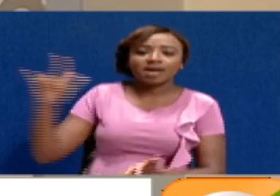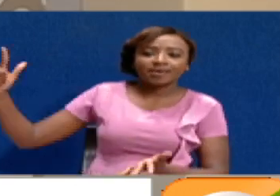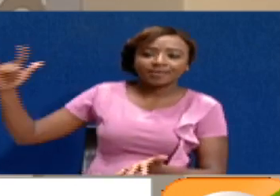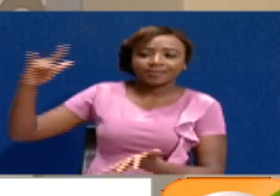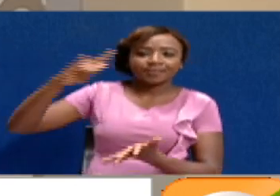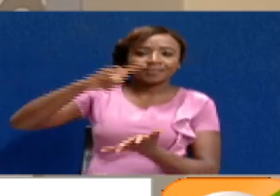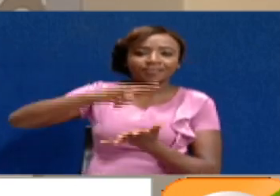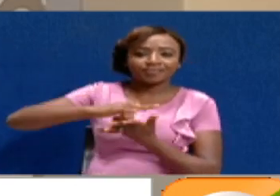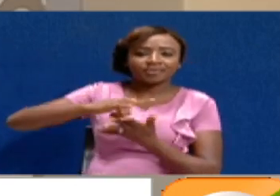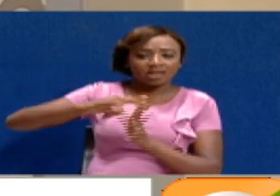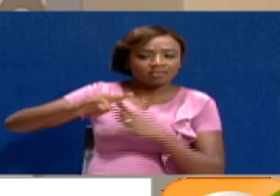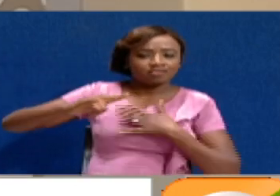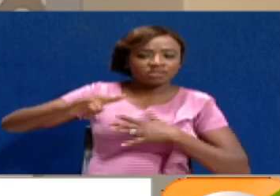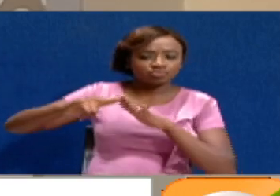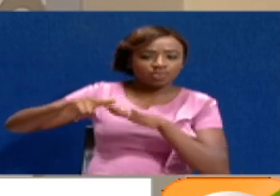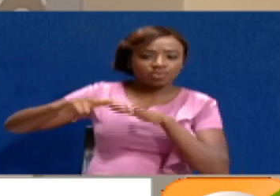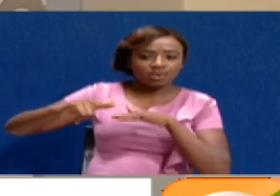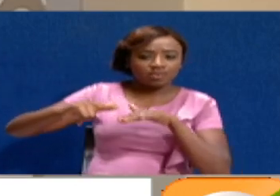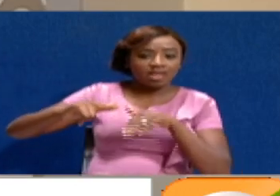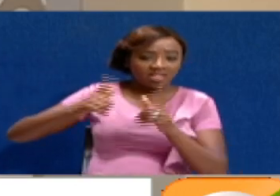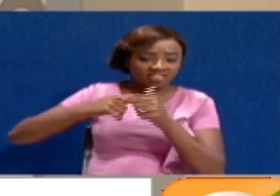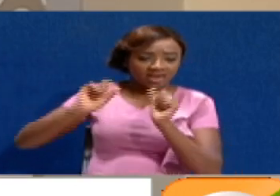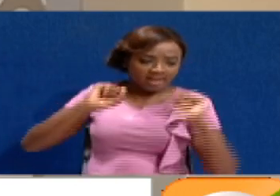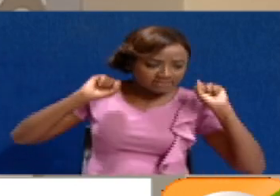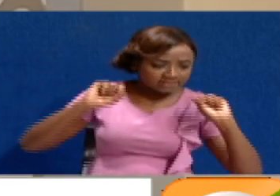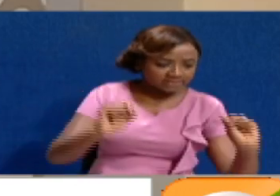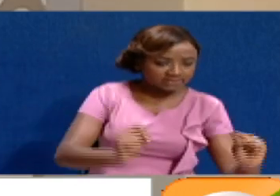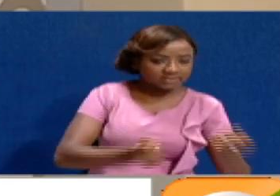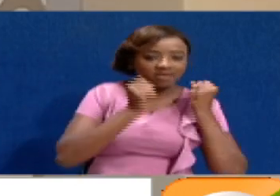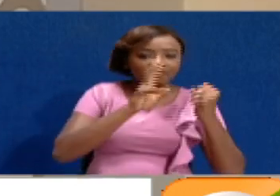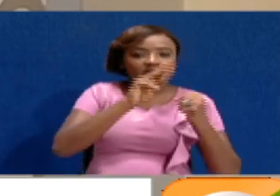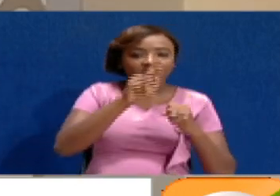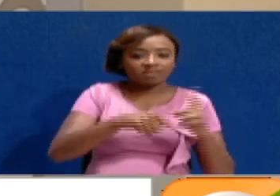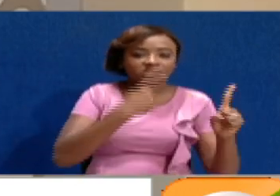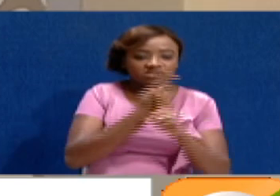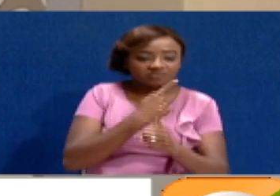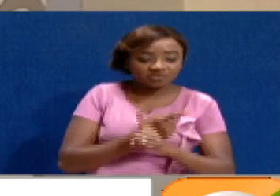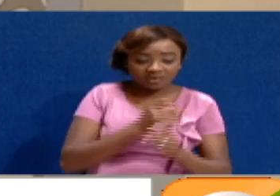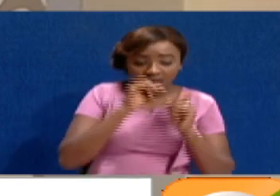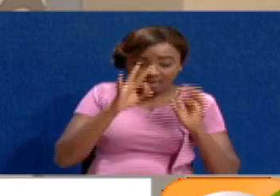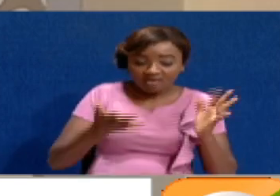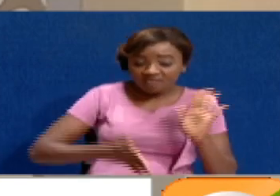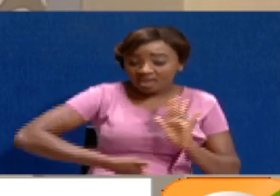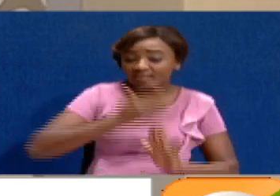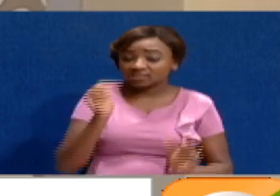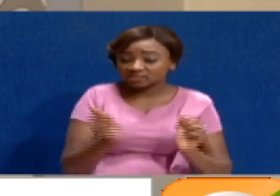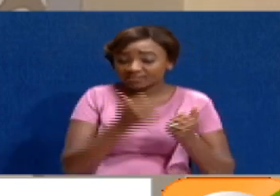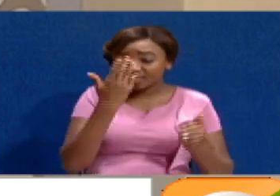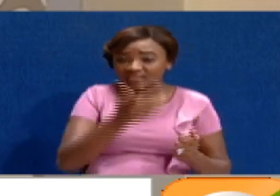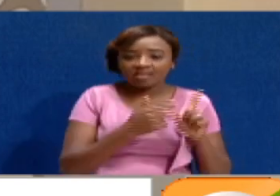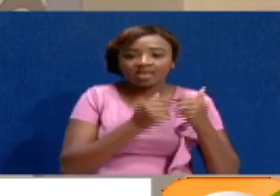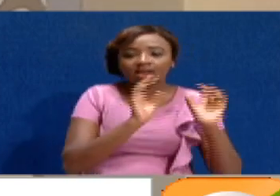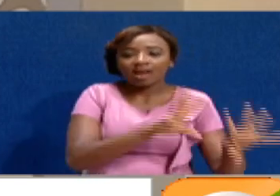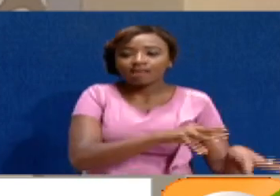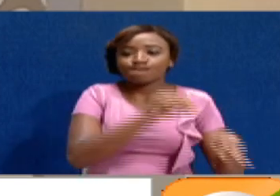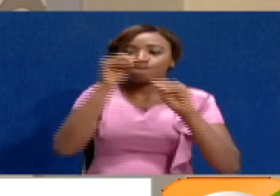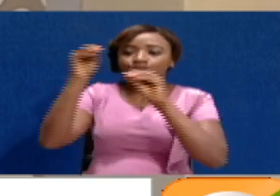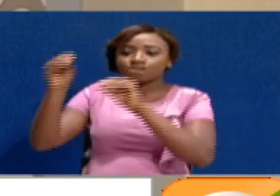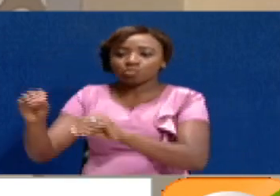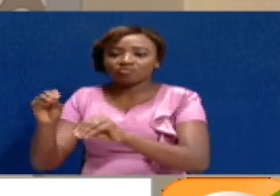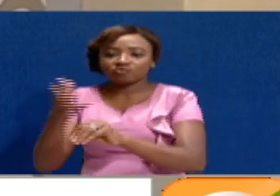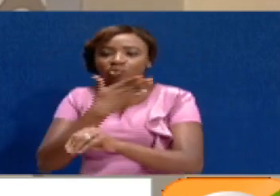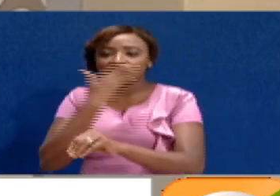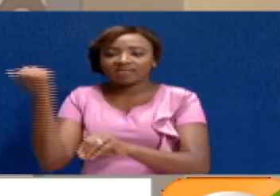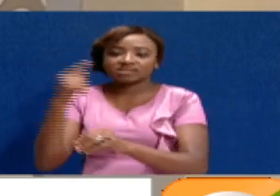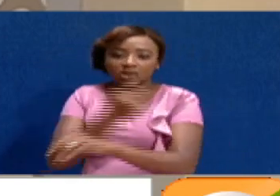on standby to evacuate MPs to a well-equipped hospital in case of an emergency. This helicopter, according to